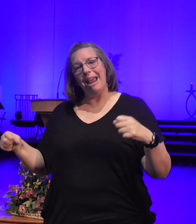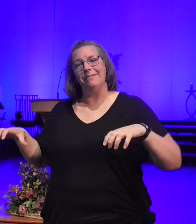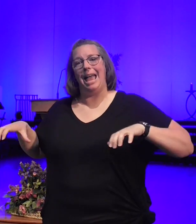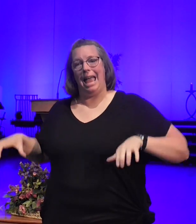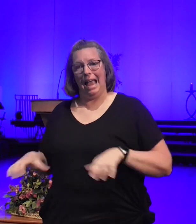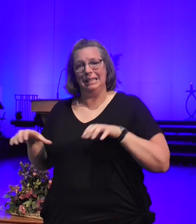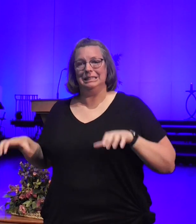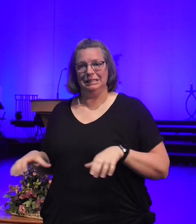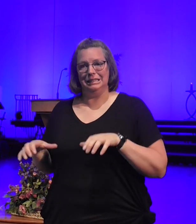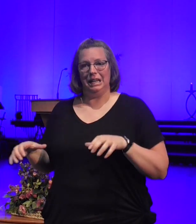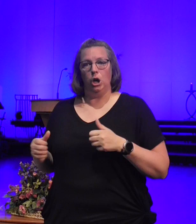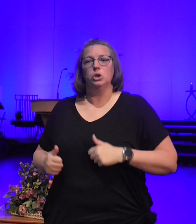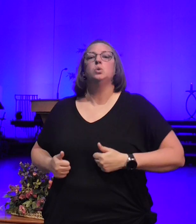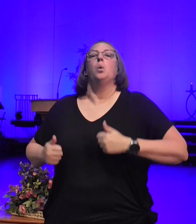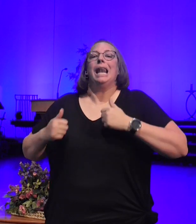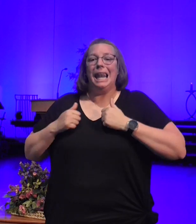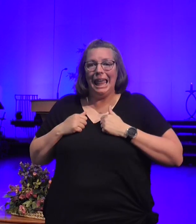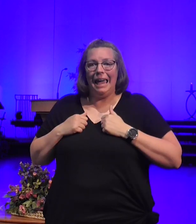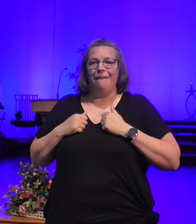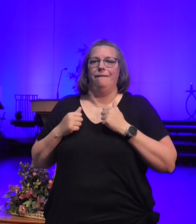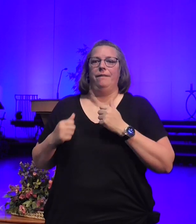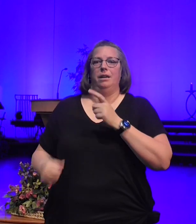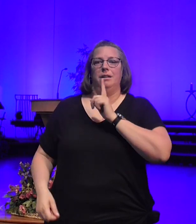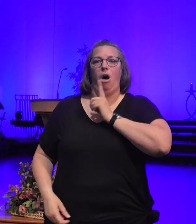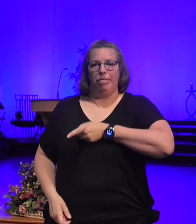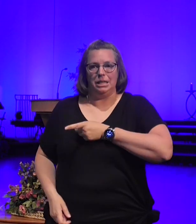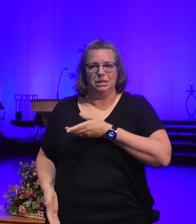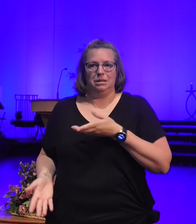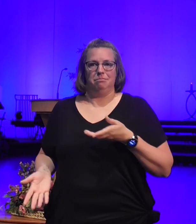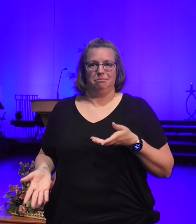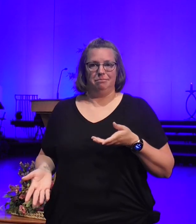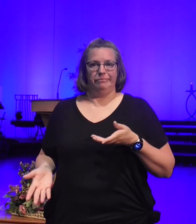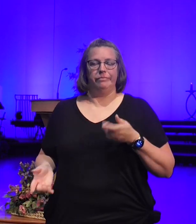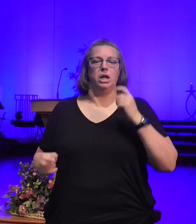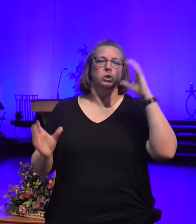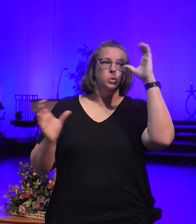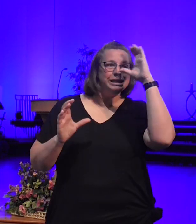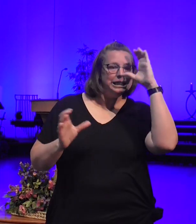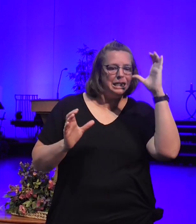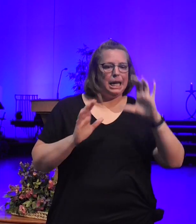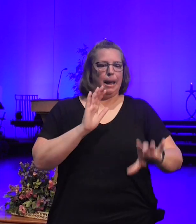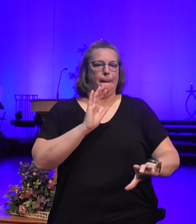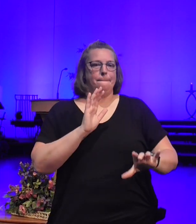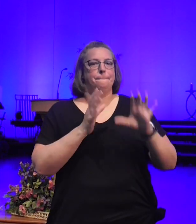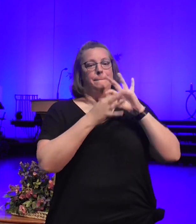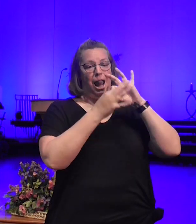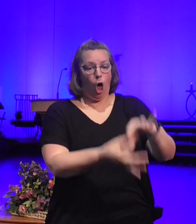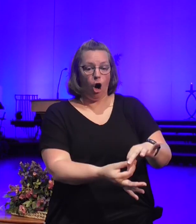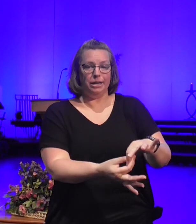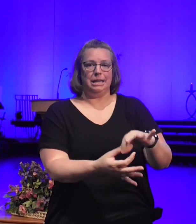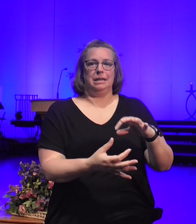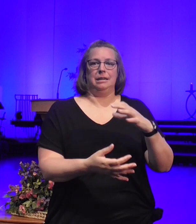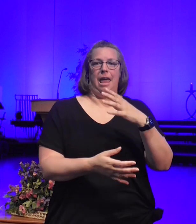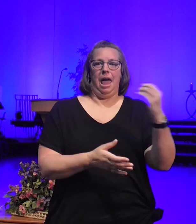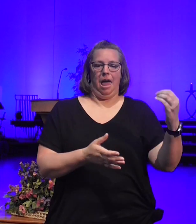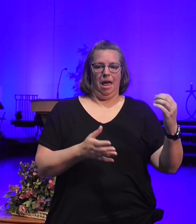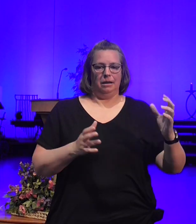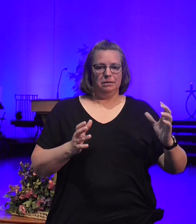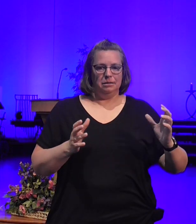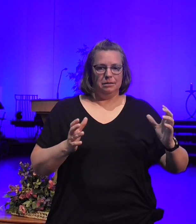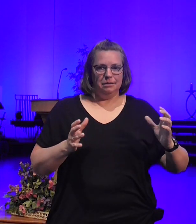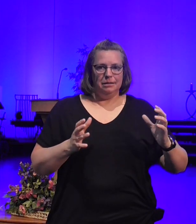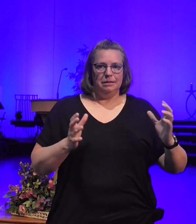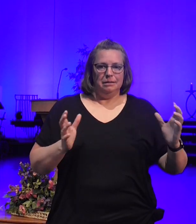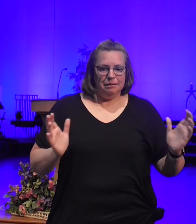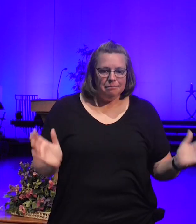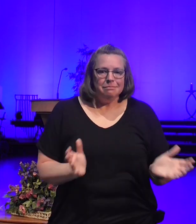authentic self. It's a brave, bold act to seek belonging and to cultivate it on this